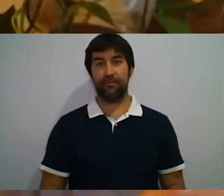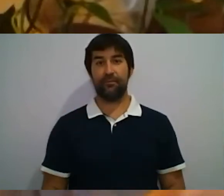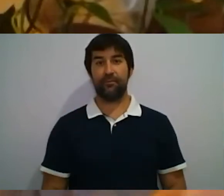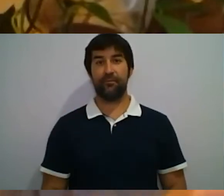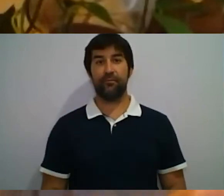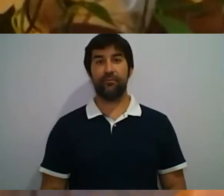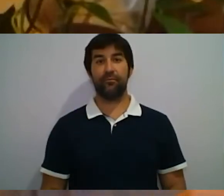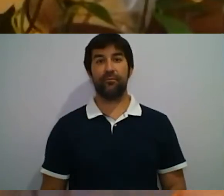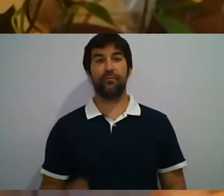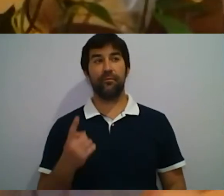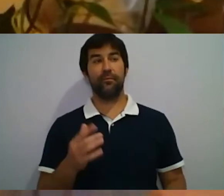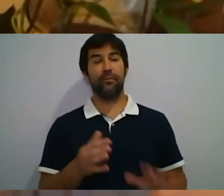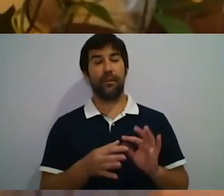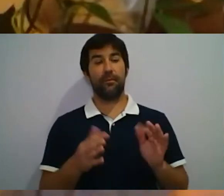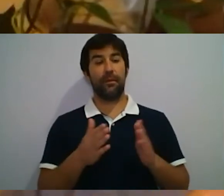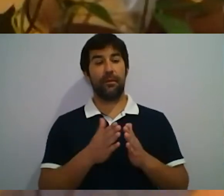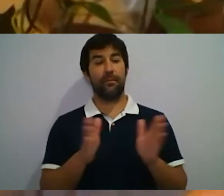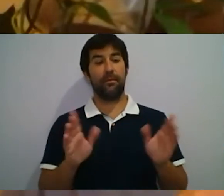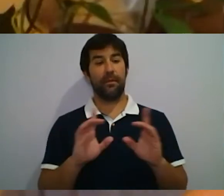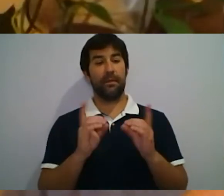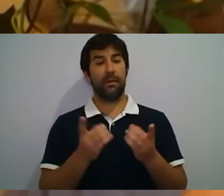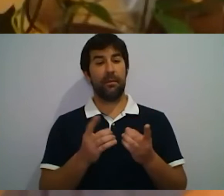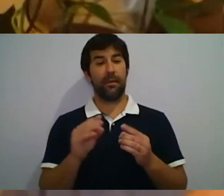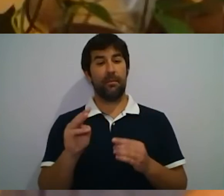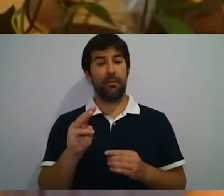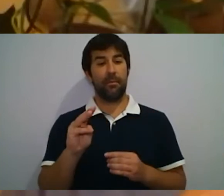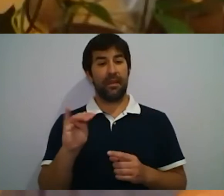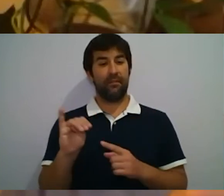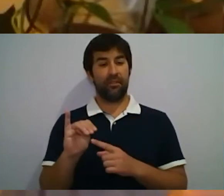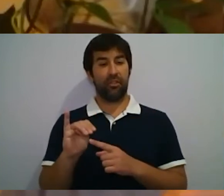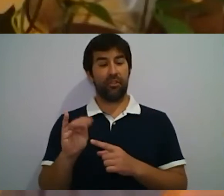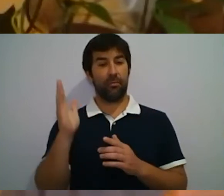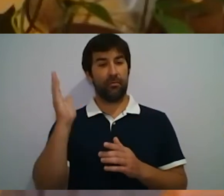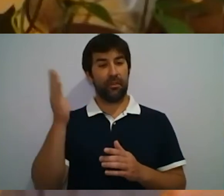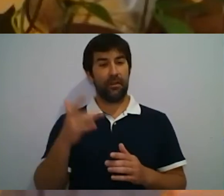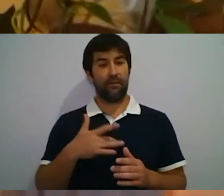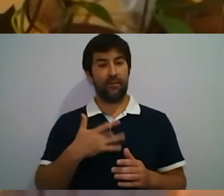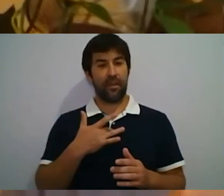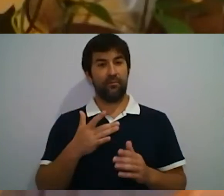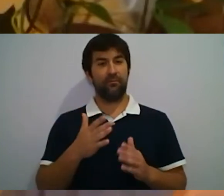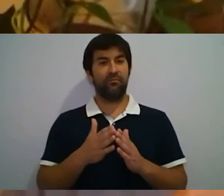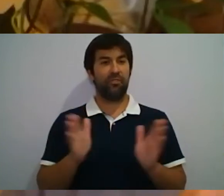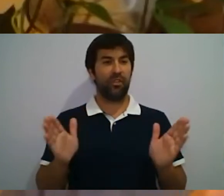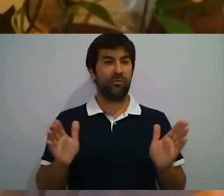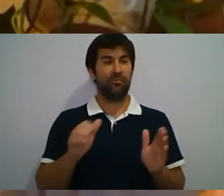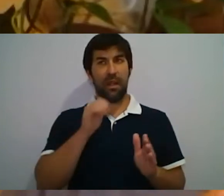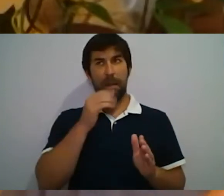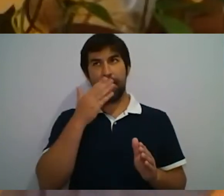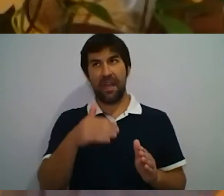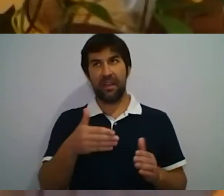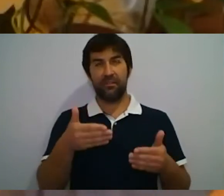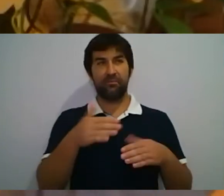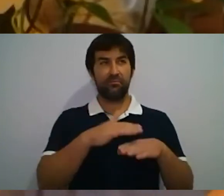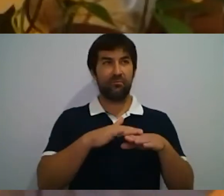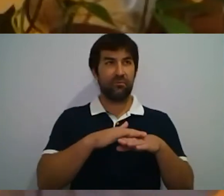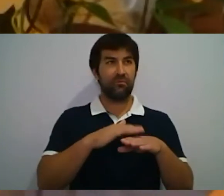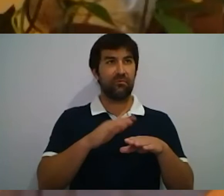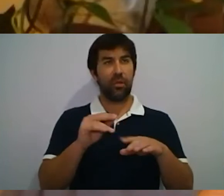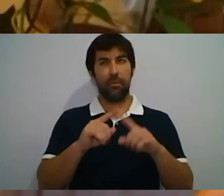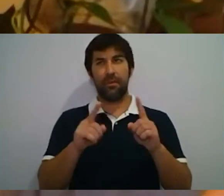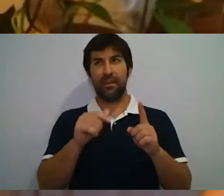again, the benefit cost analysis. What is the cost if we don't mitigate this landslide? Obviously, there's other costs that the city might